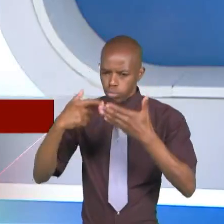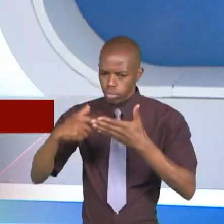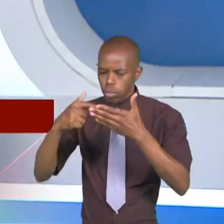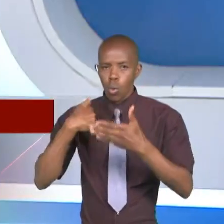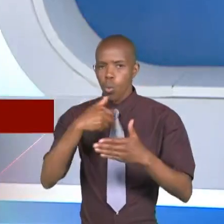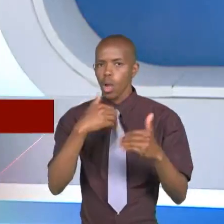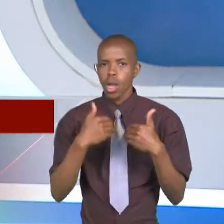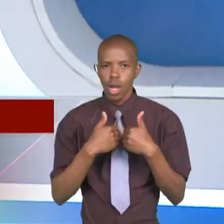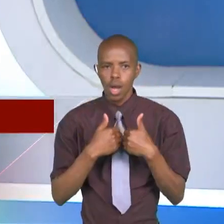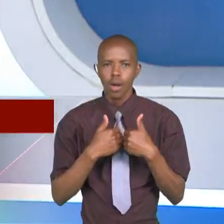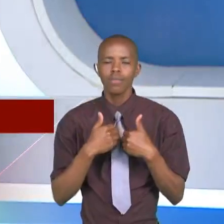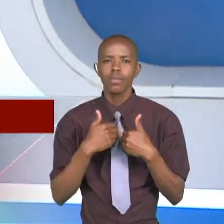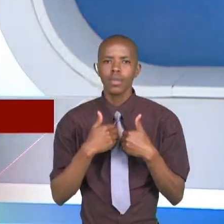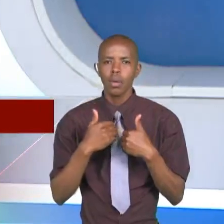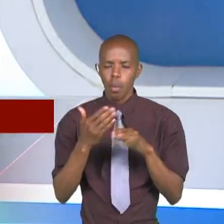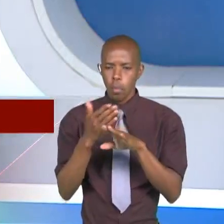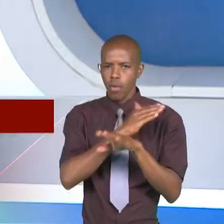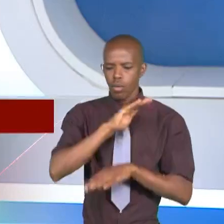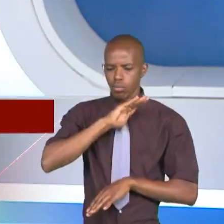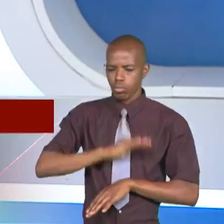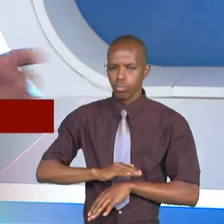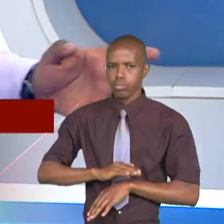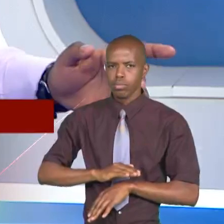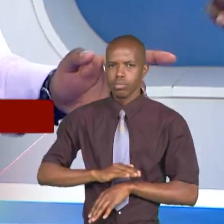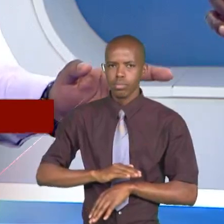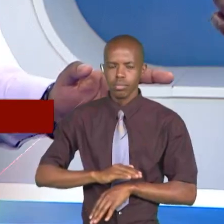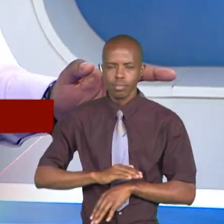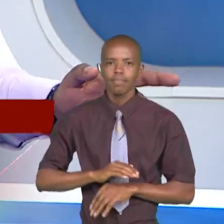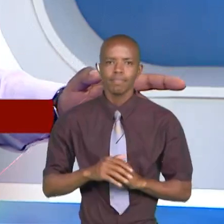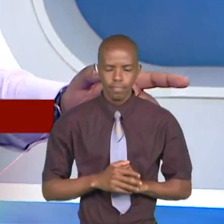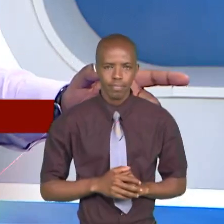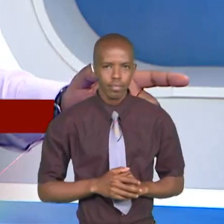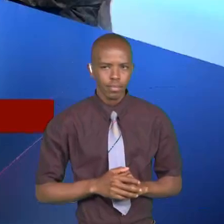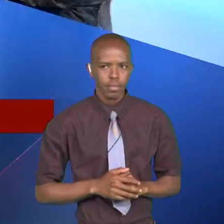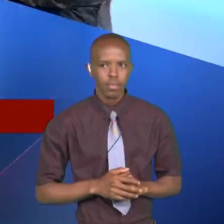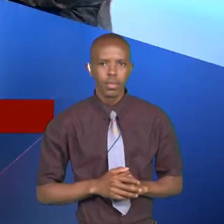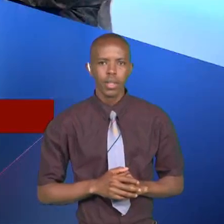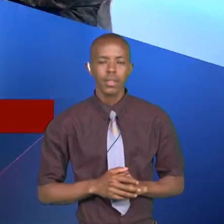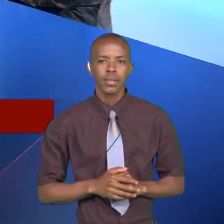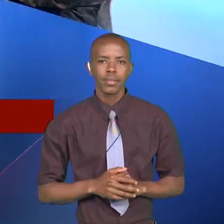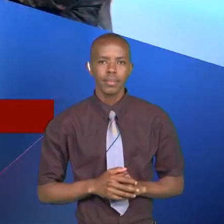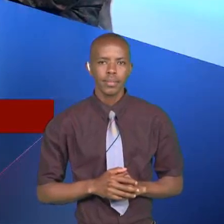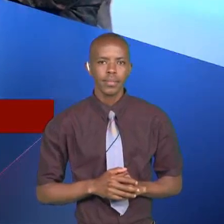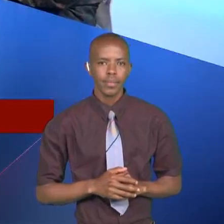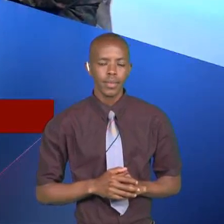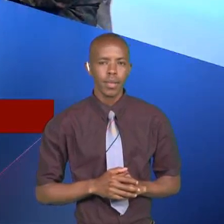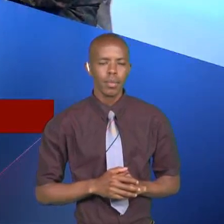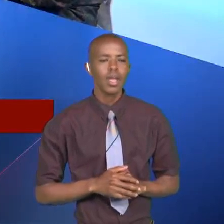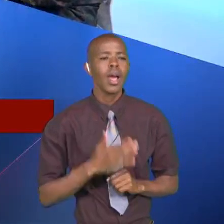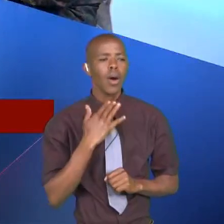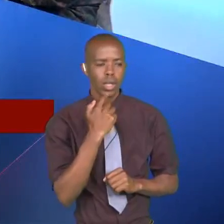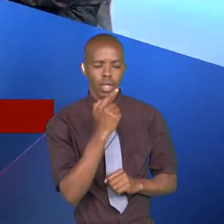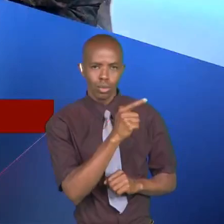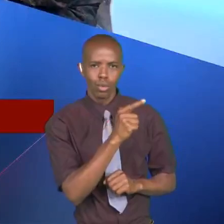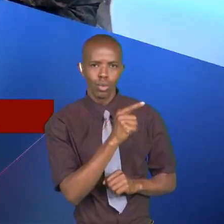having when we went for a short break, looking at... But Igathe, in short, yes, he may not come anywhere. So I can tell you for sure.